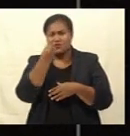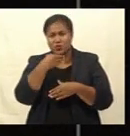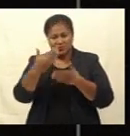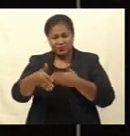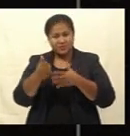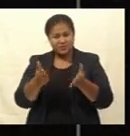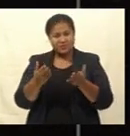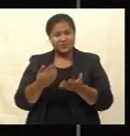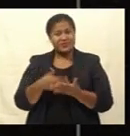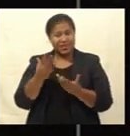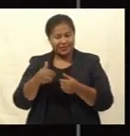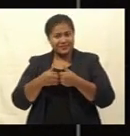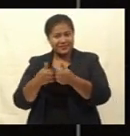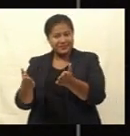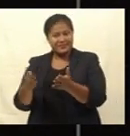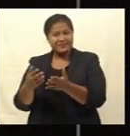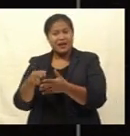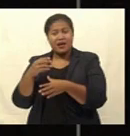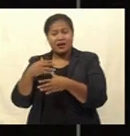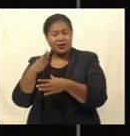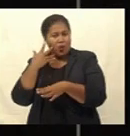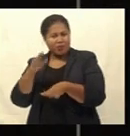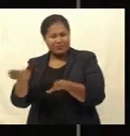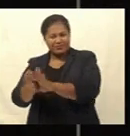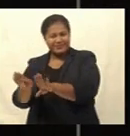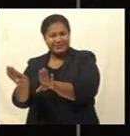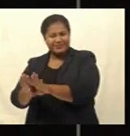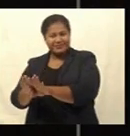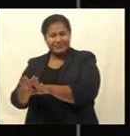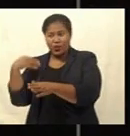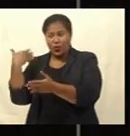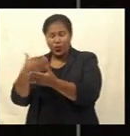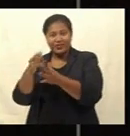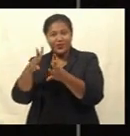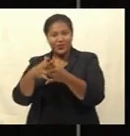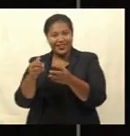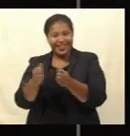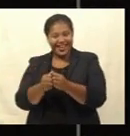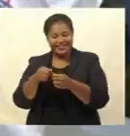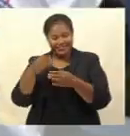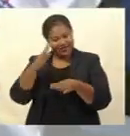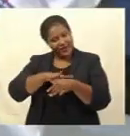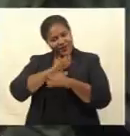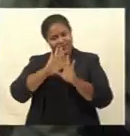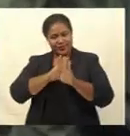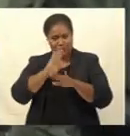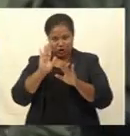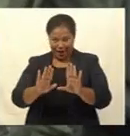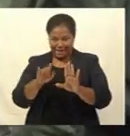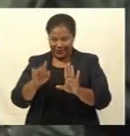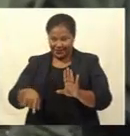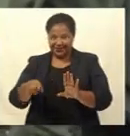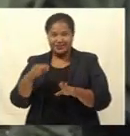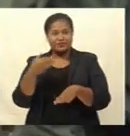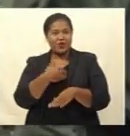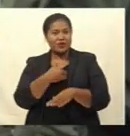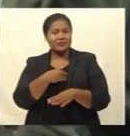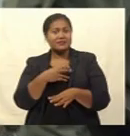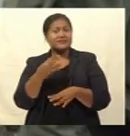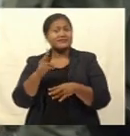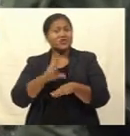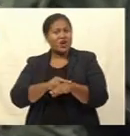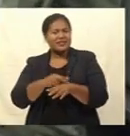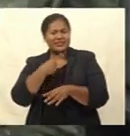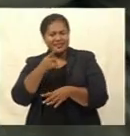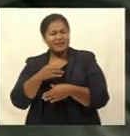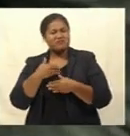were activated during the lockdown period over the weekend ended this morning. Permanent Secretary for Health Dr. James Fong says further plans